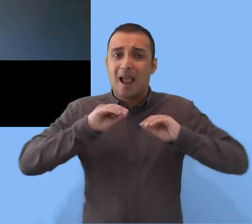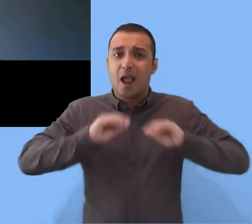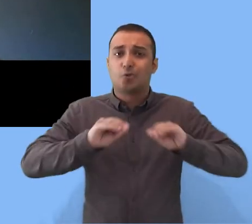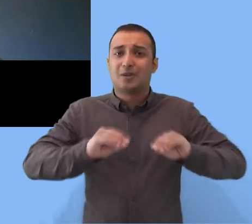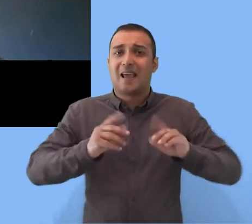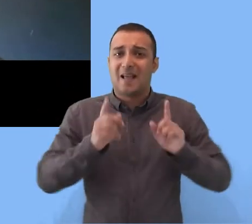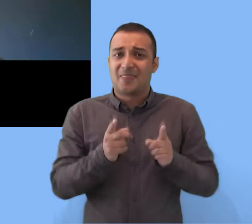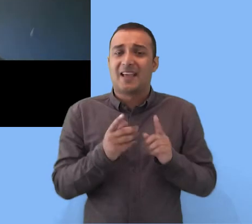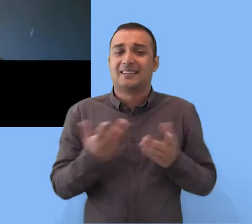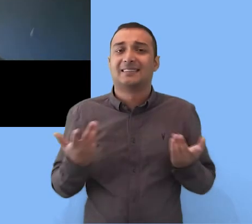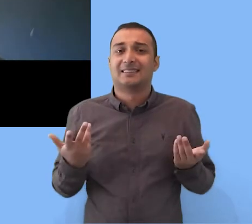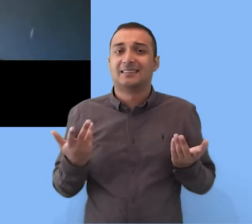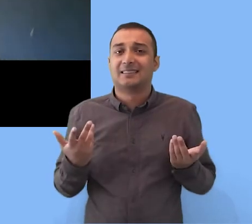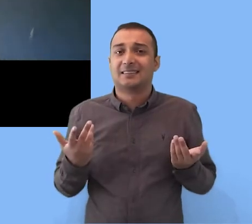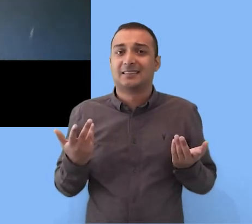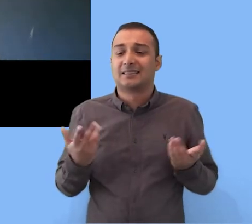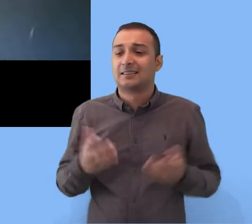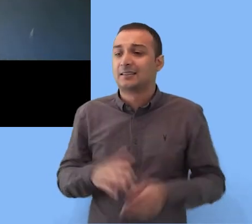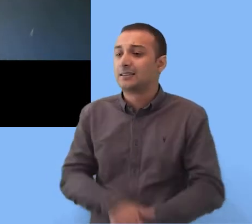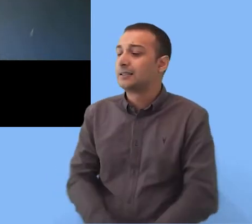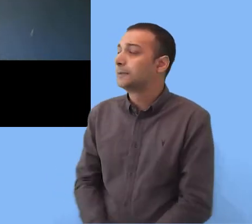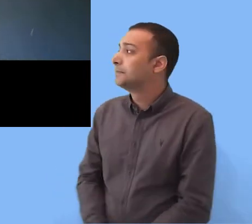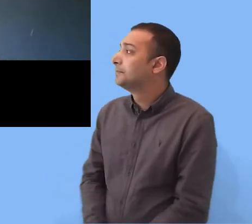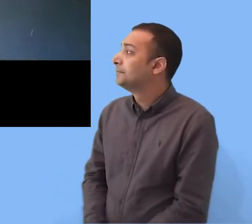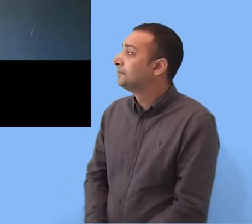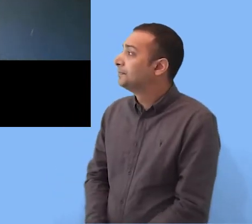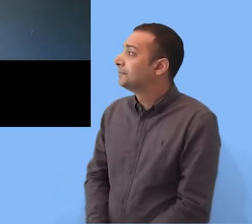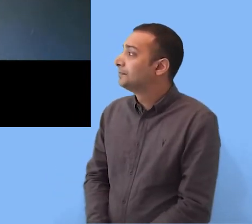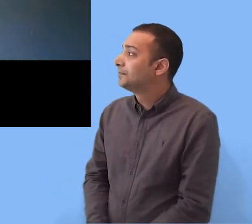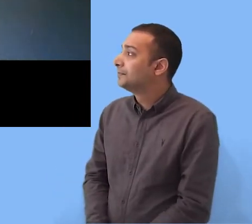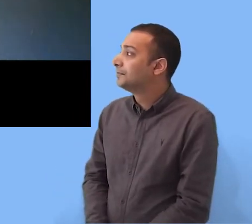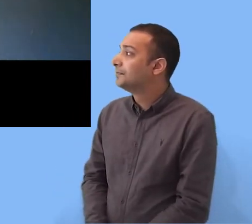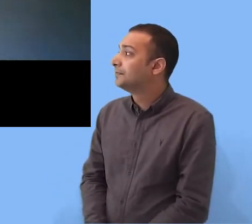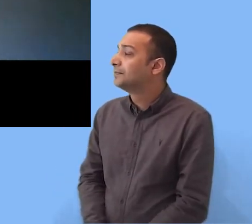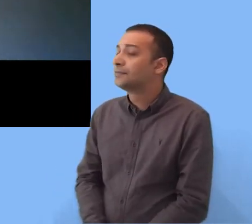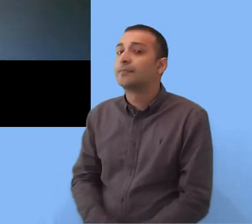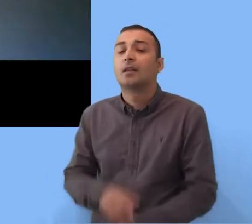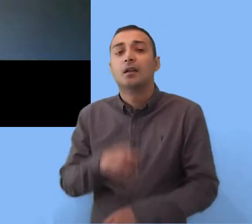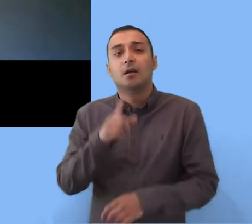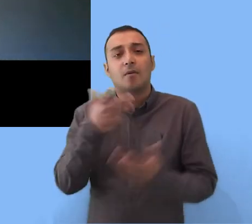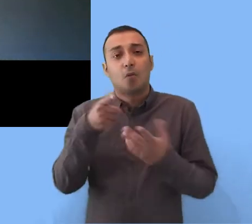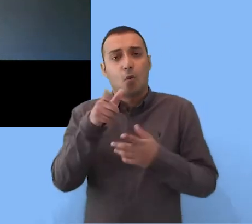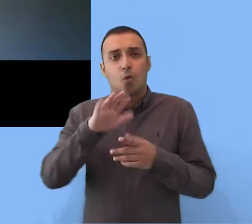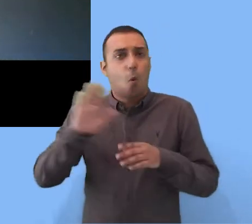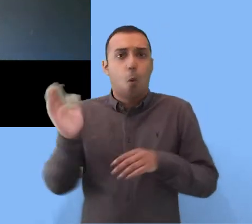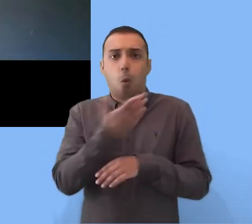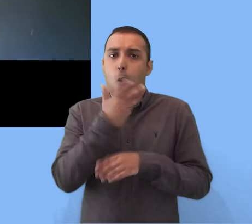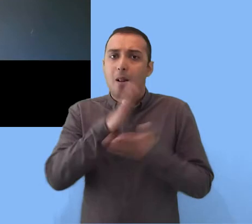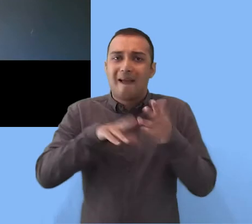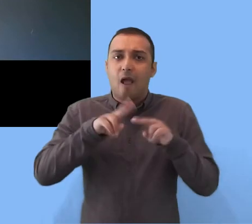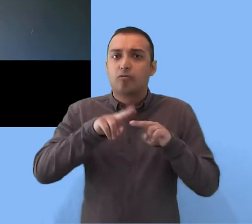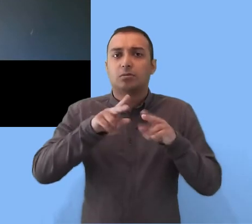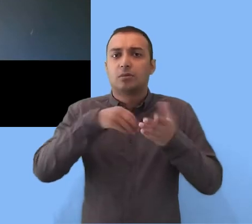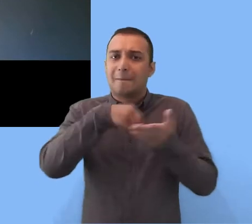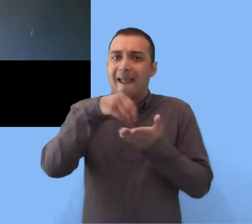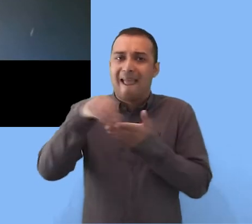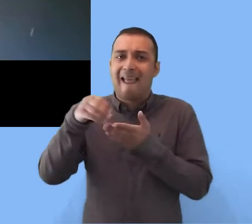parents are paying at all points of the different settings, so do you see any difference where they are and where they aren't?